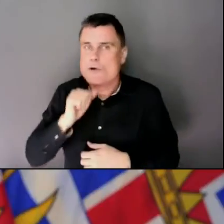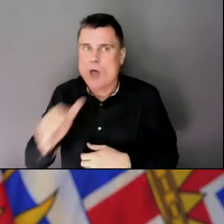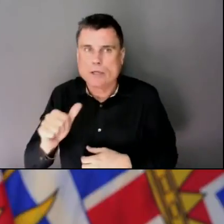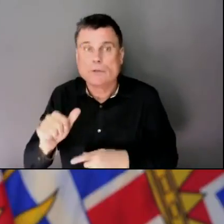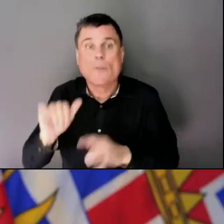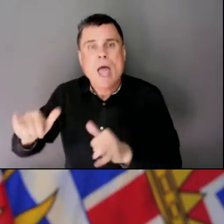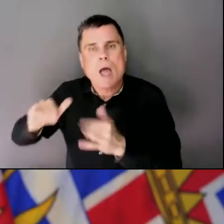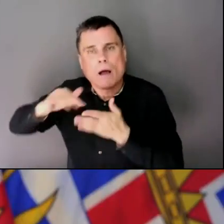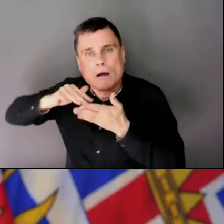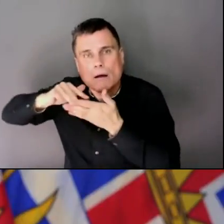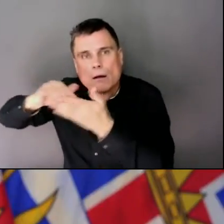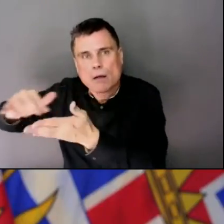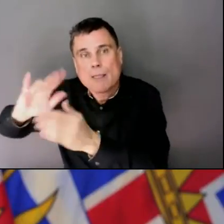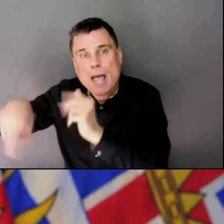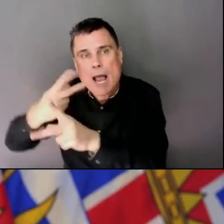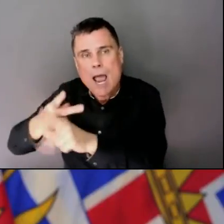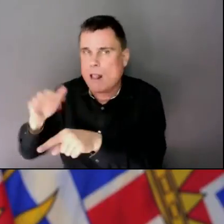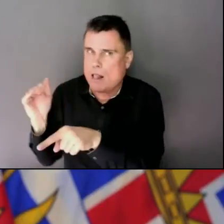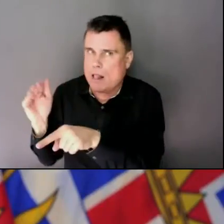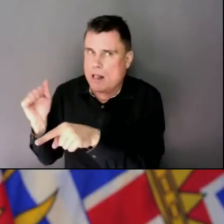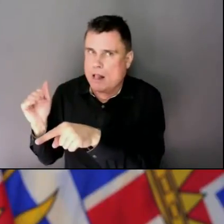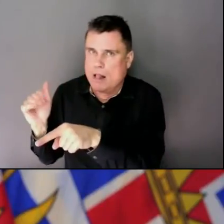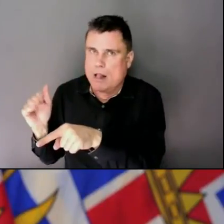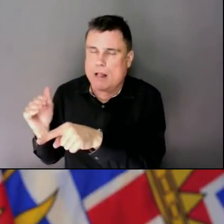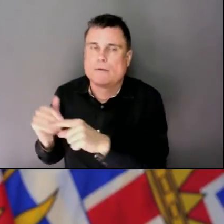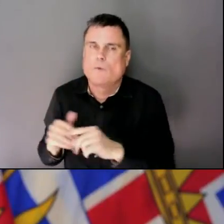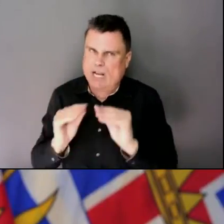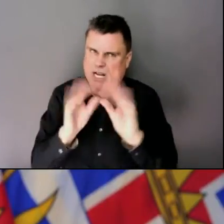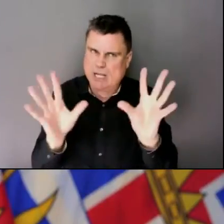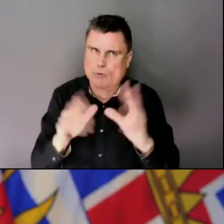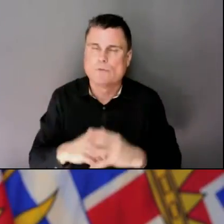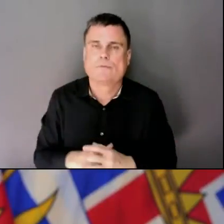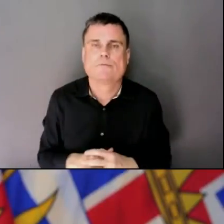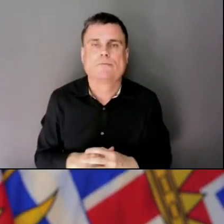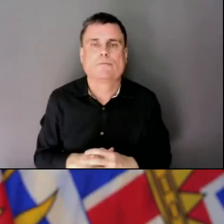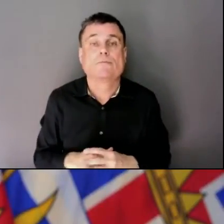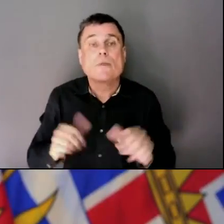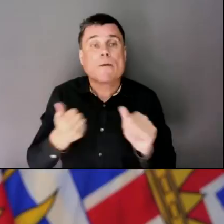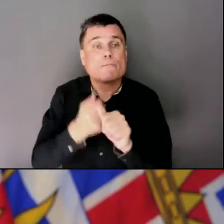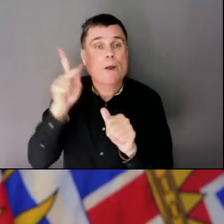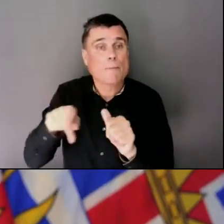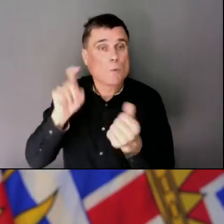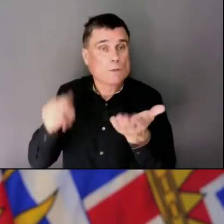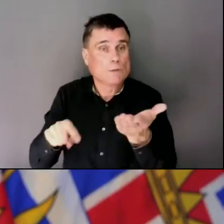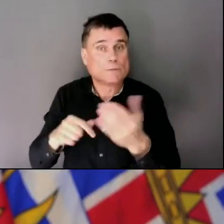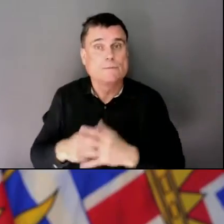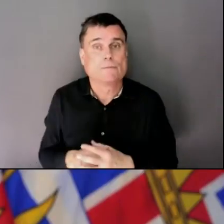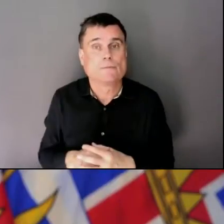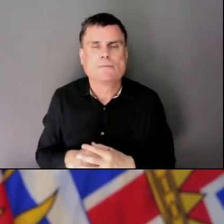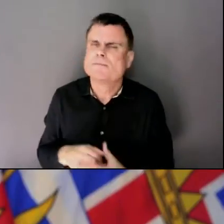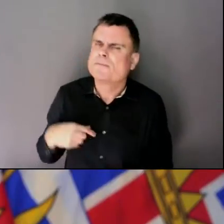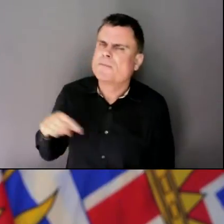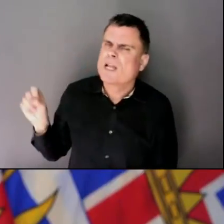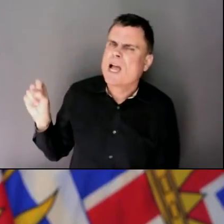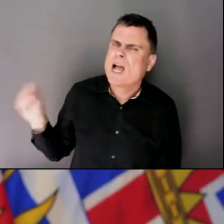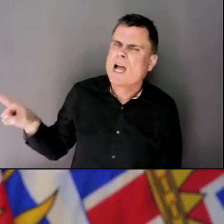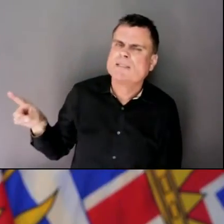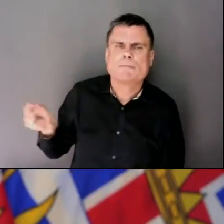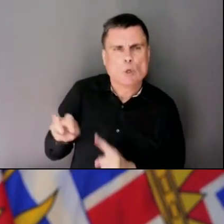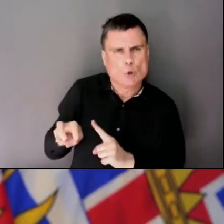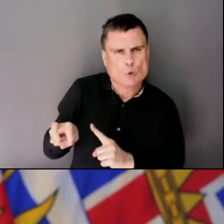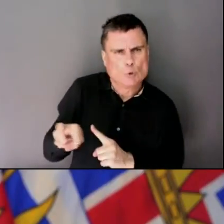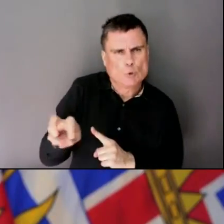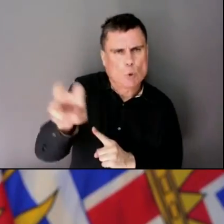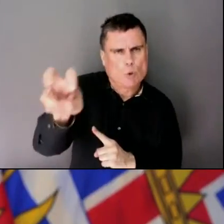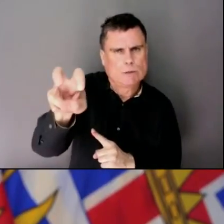I do, just tapping on a little bit of what Justine was asking about tourism, but I'm thinking more in the immediate and long-term, people wanting to make plans.